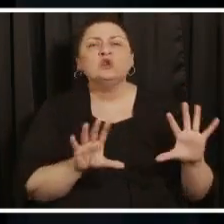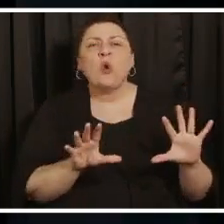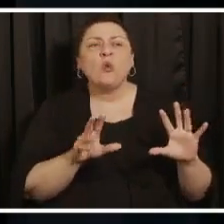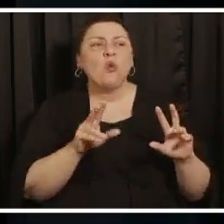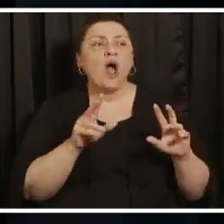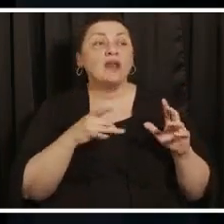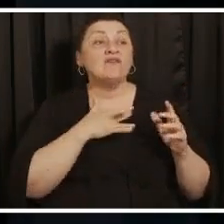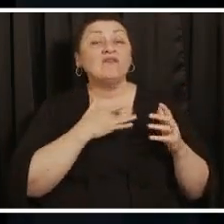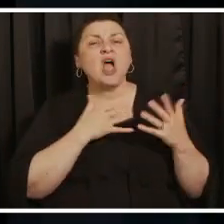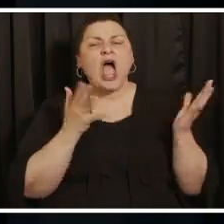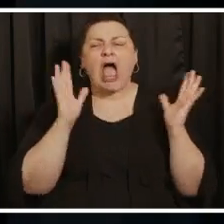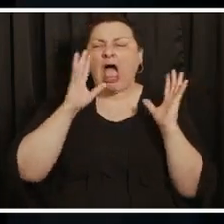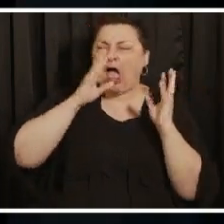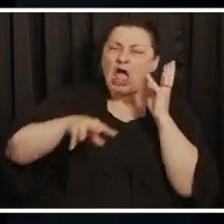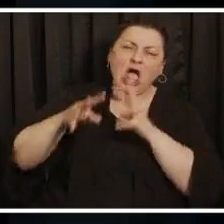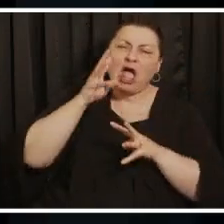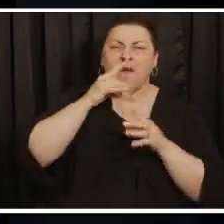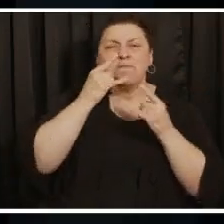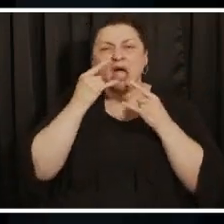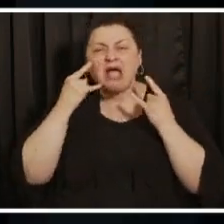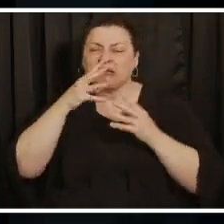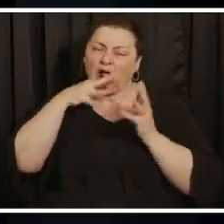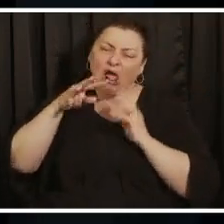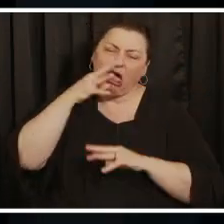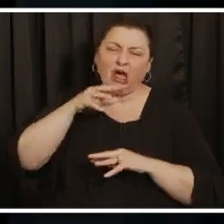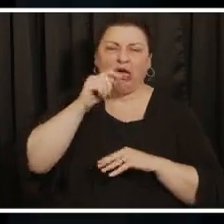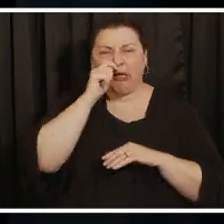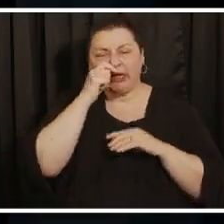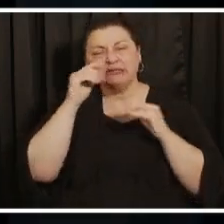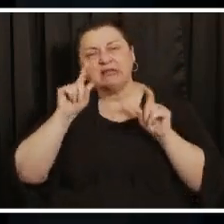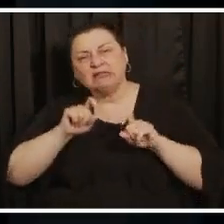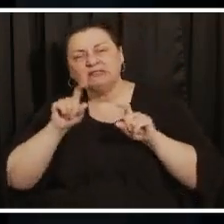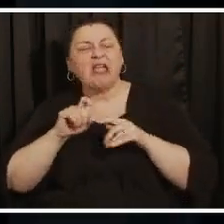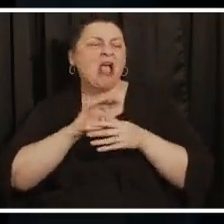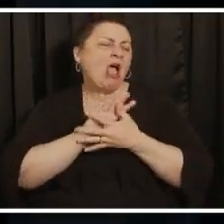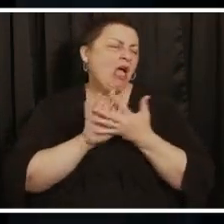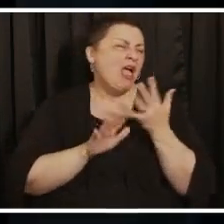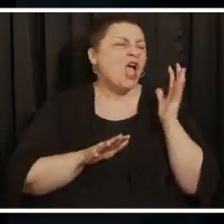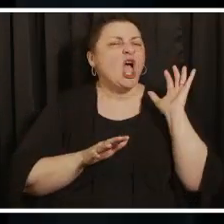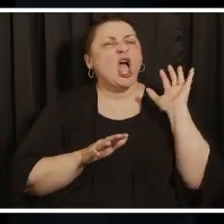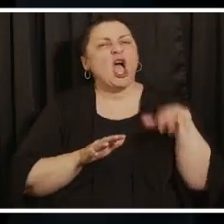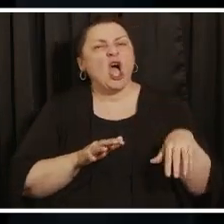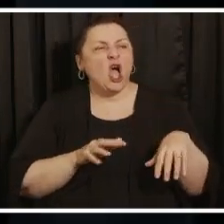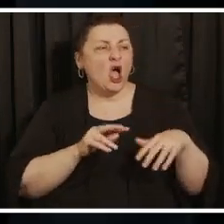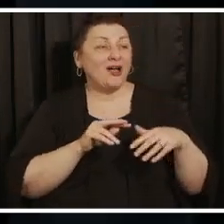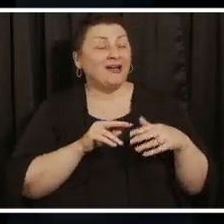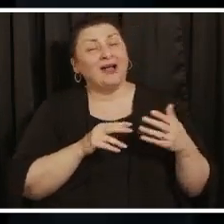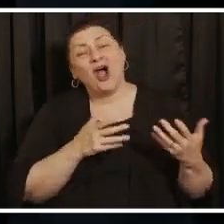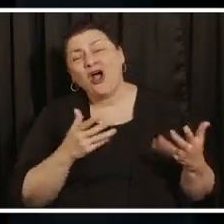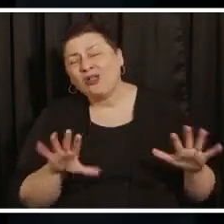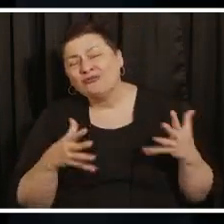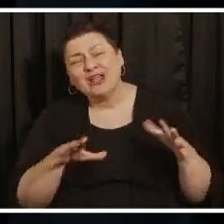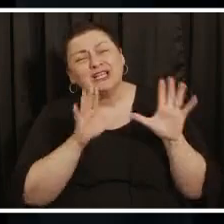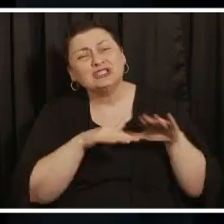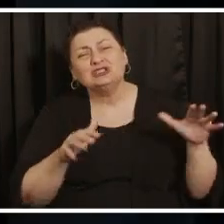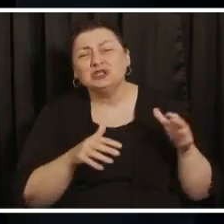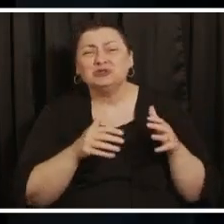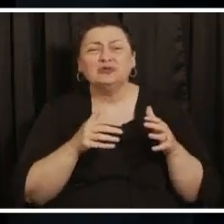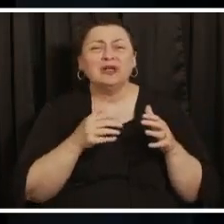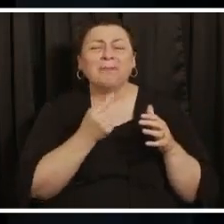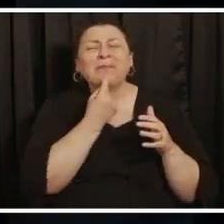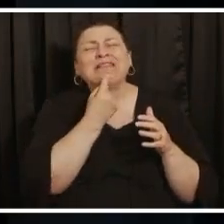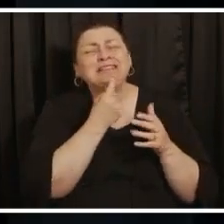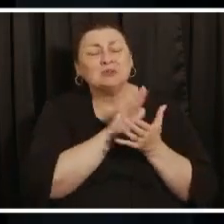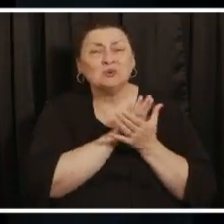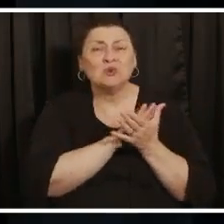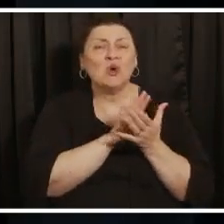to prevent kids from being in person in school, which is the best environment to learn. They've already lost half a year, 3/4 of a year, depending on where you are in our